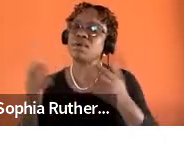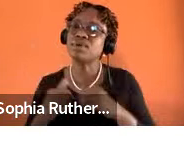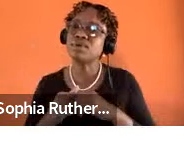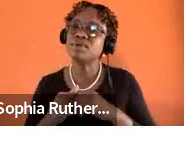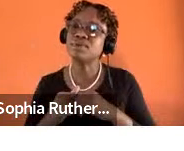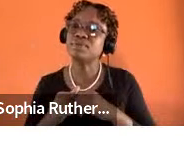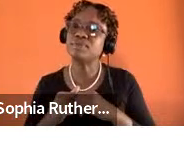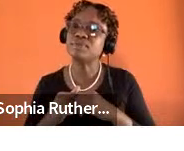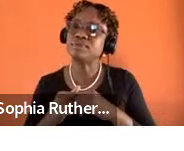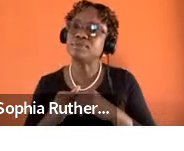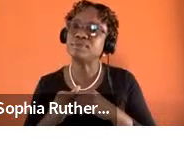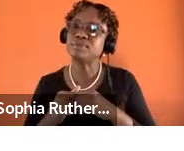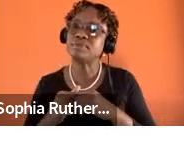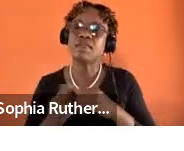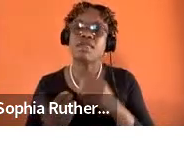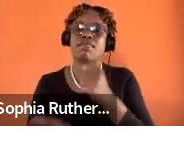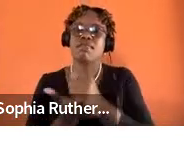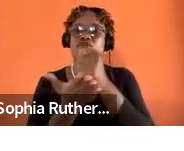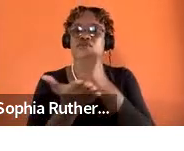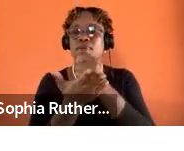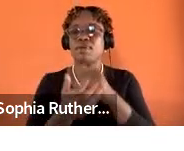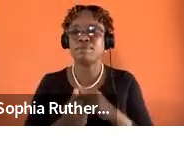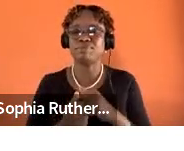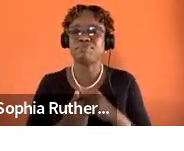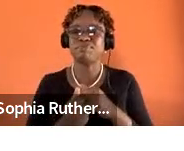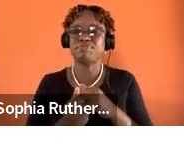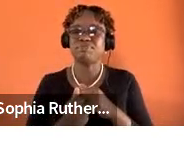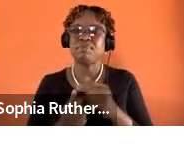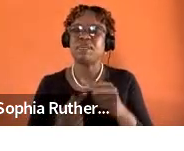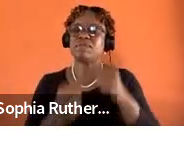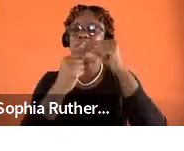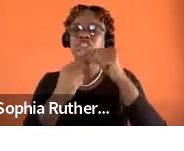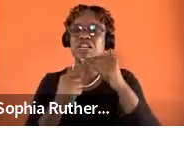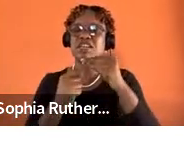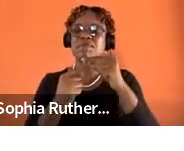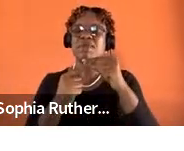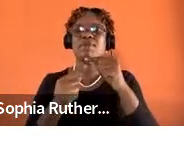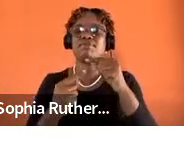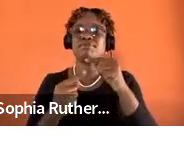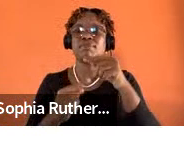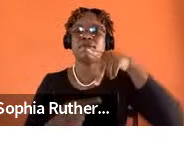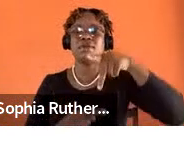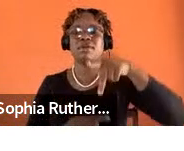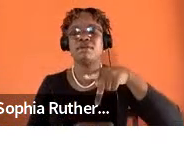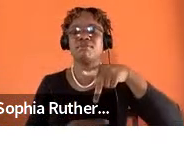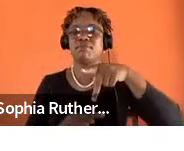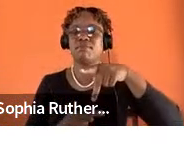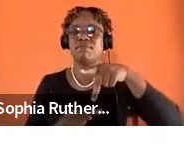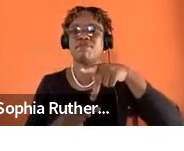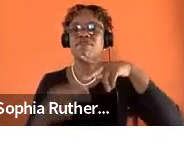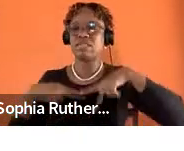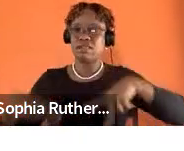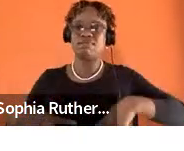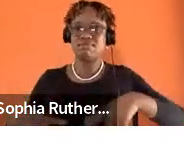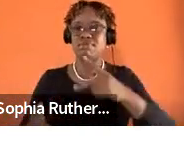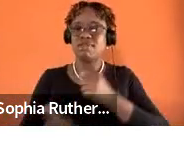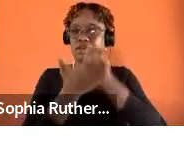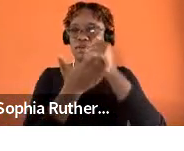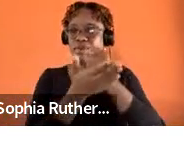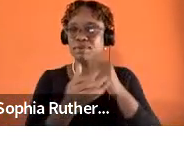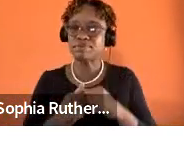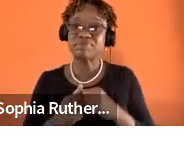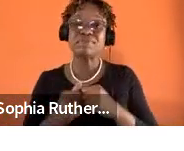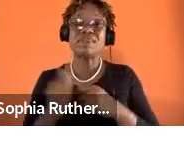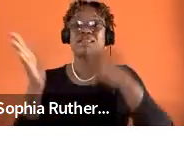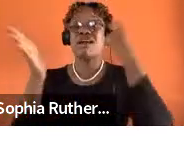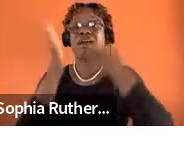with disabilities was therapy, specifically physiotherapy. In some cases, the service was unavailable in the public sector, it was too costly in